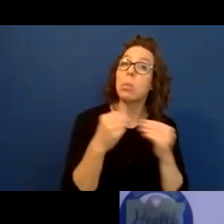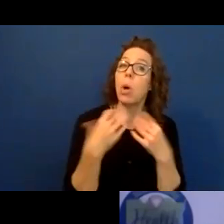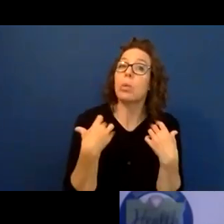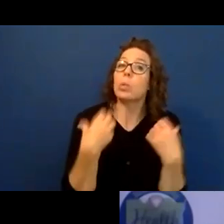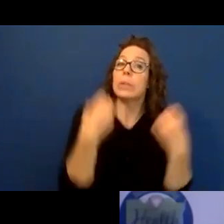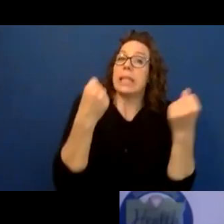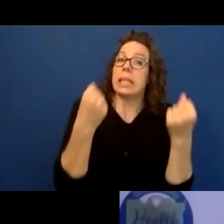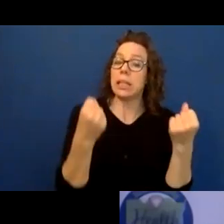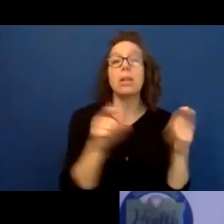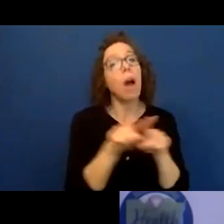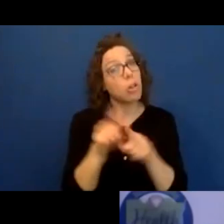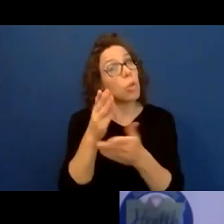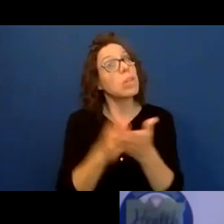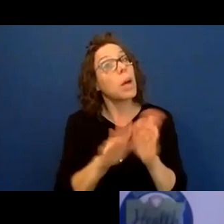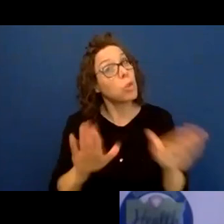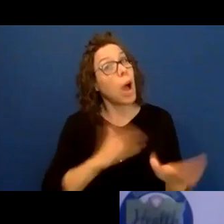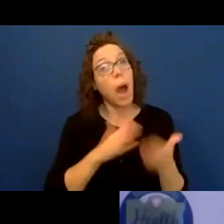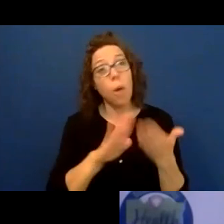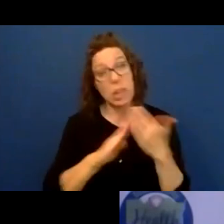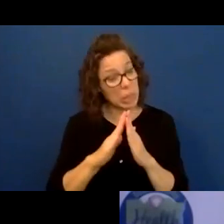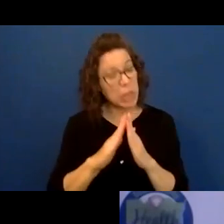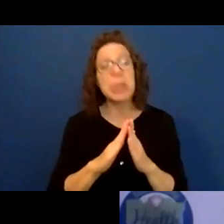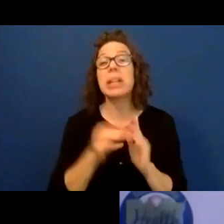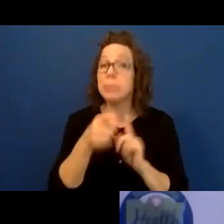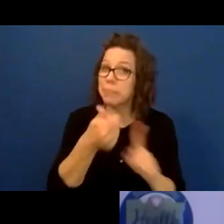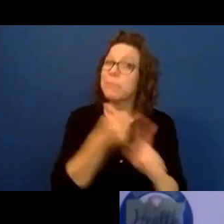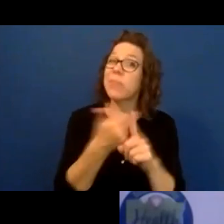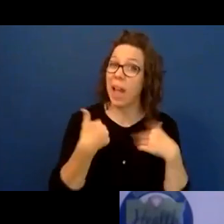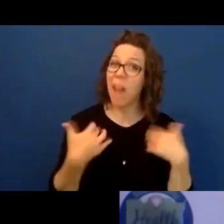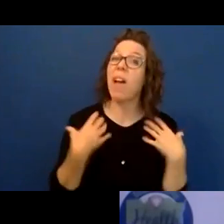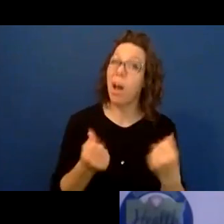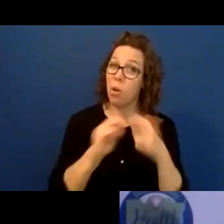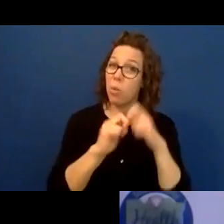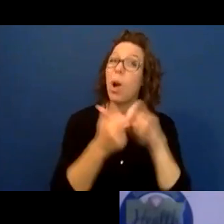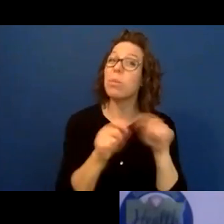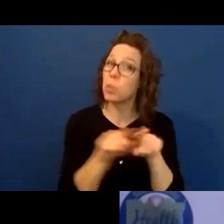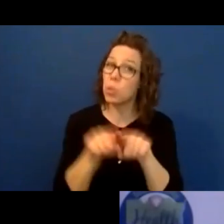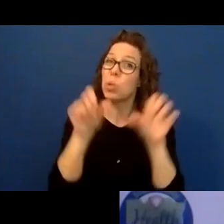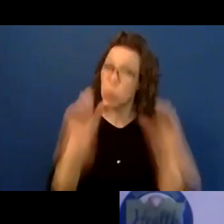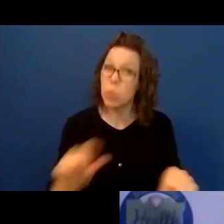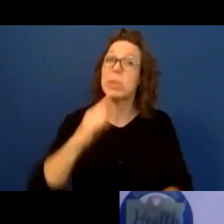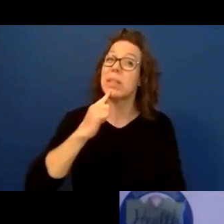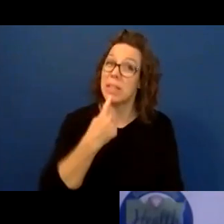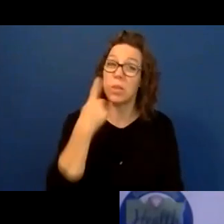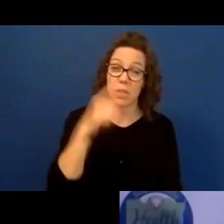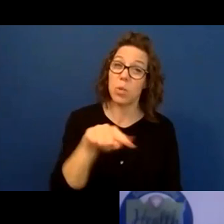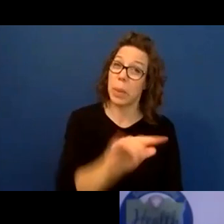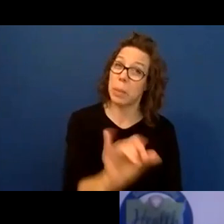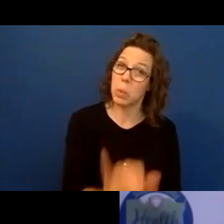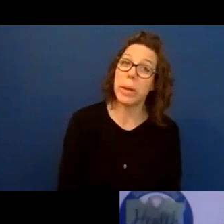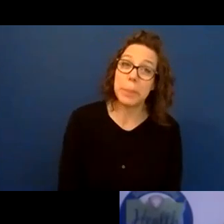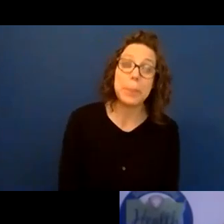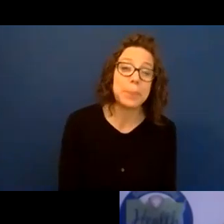we also have children in our community who have chronic health conditions, and this could be very serious for them as well.